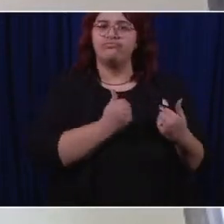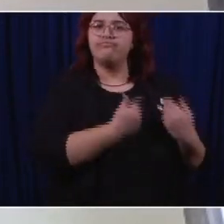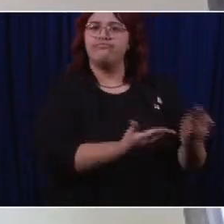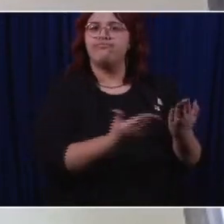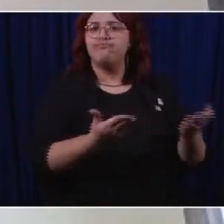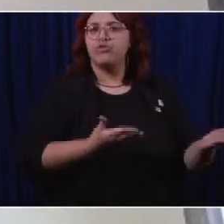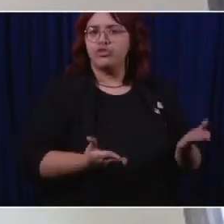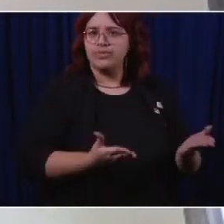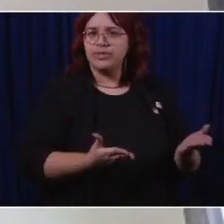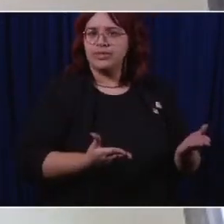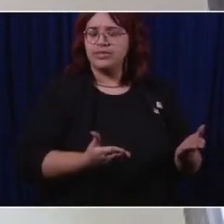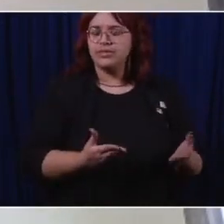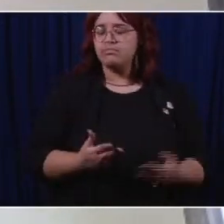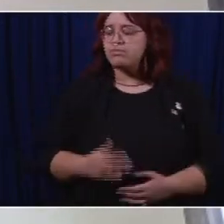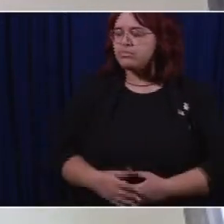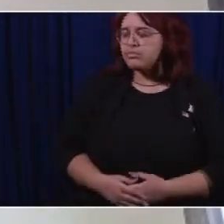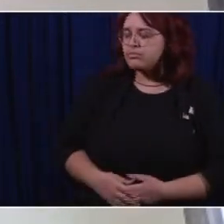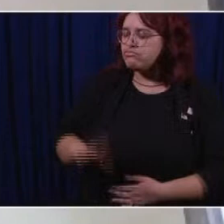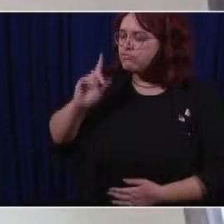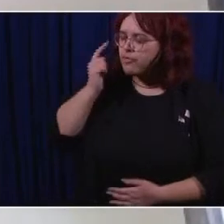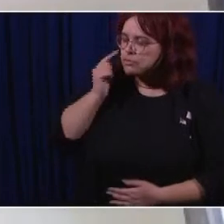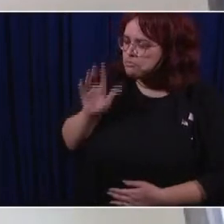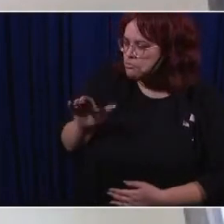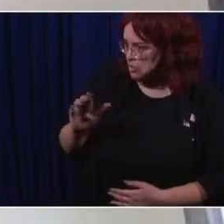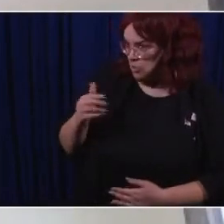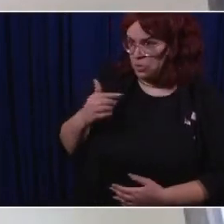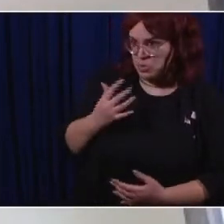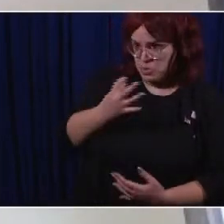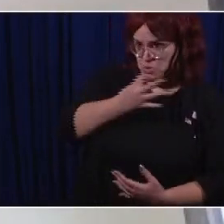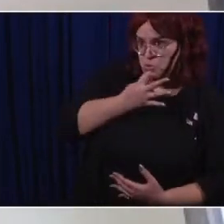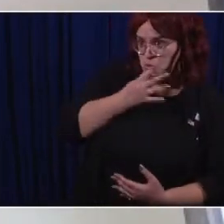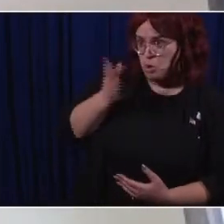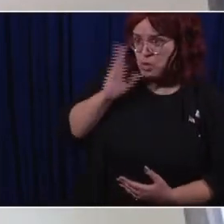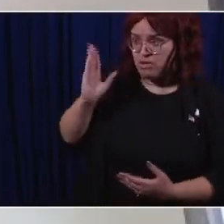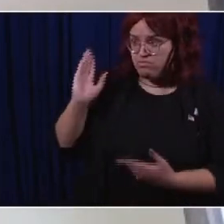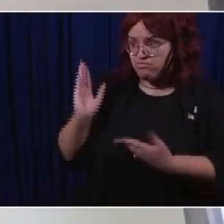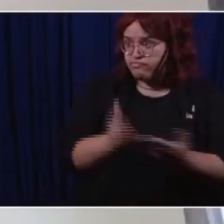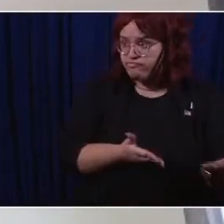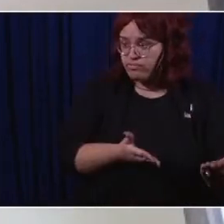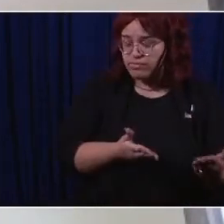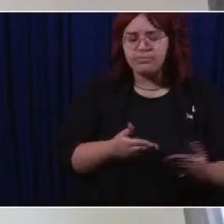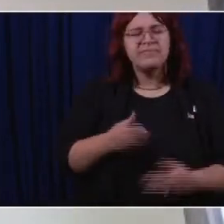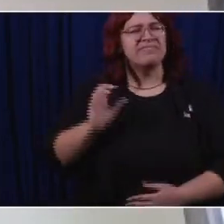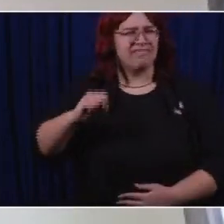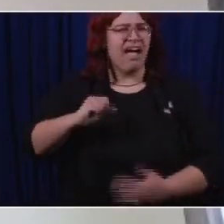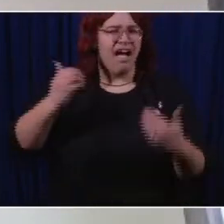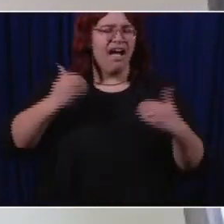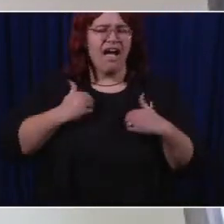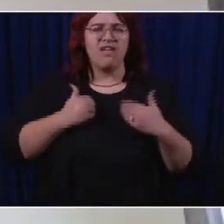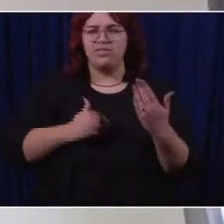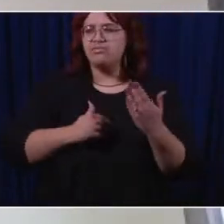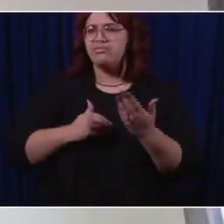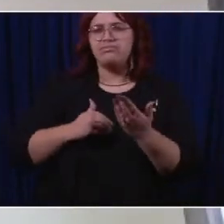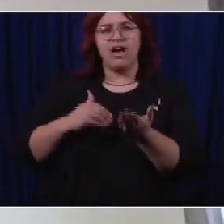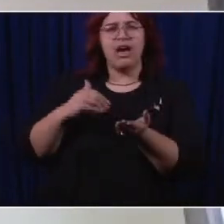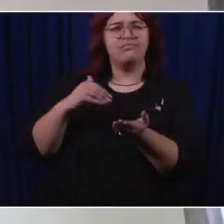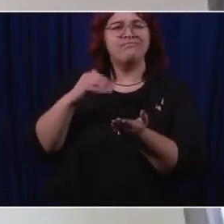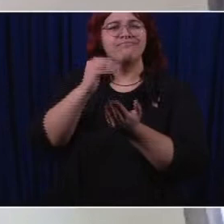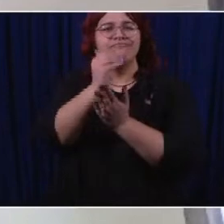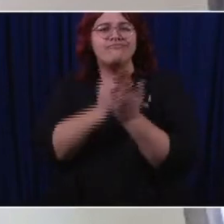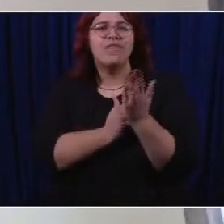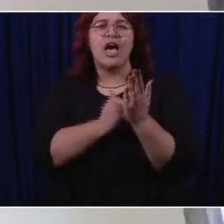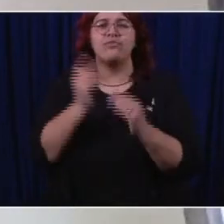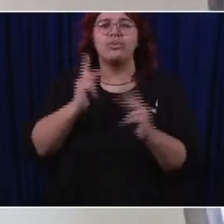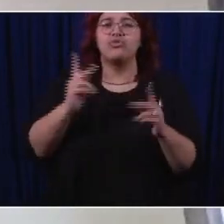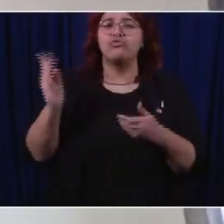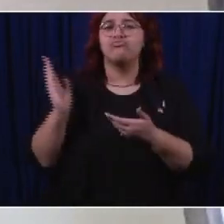start that, Director, pretty soon. Absolutely. We have some providers. We're also, the other side of this is also trying